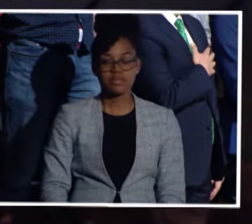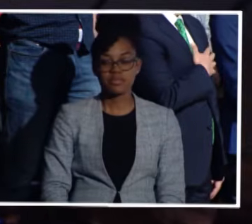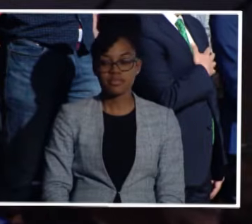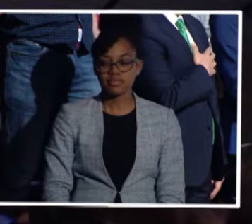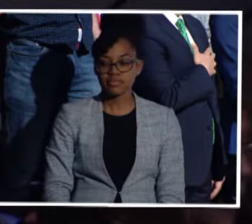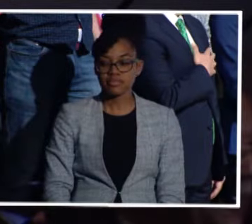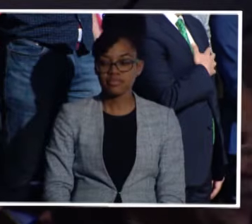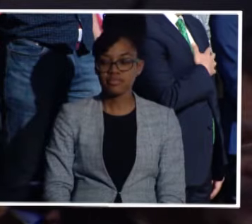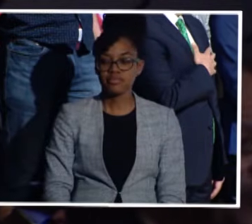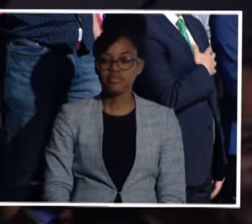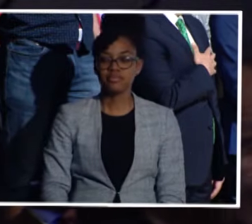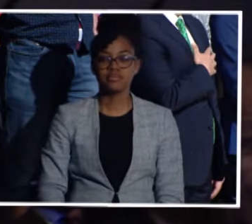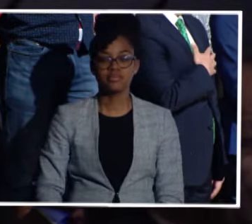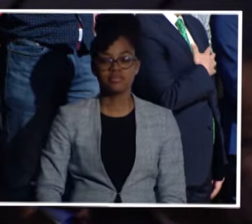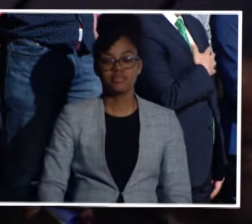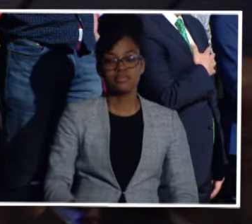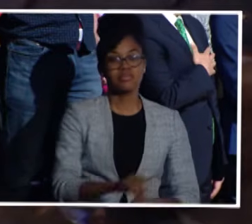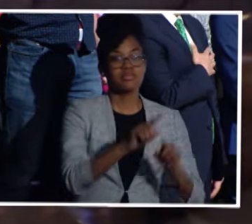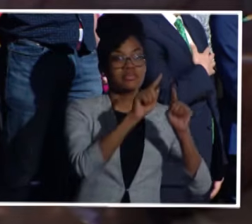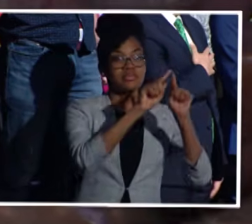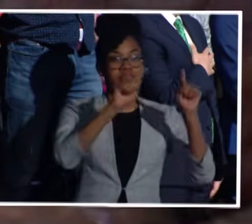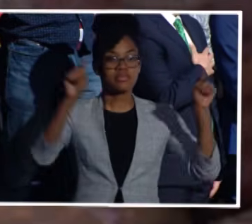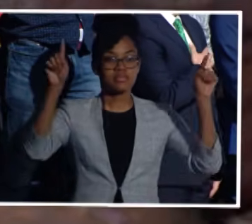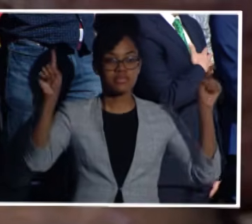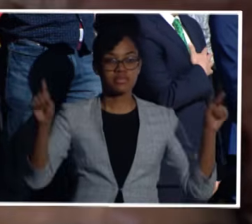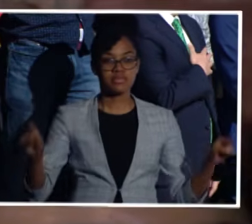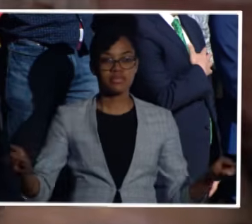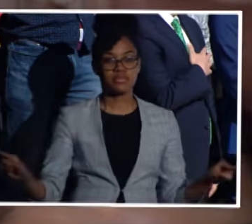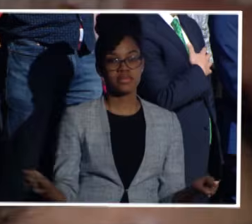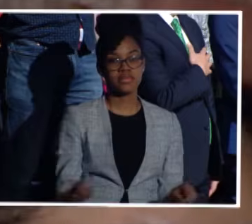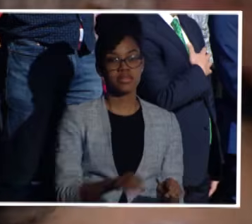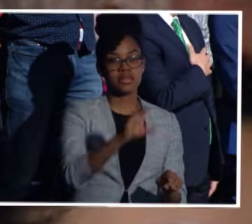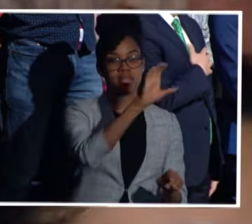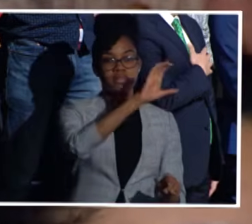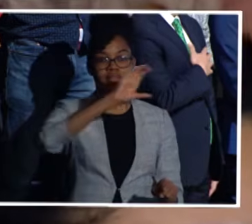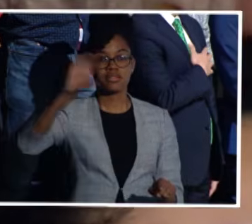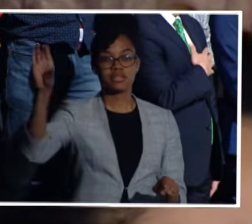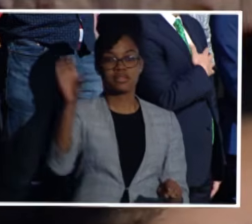gleaming? Whose bright stripes and bright